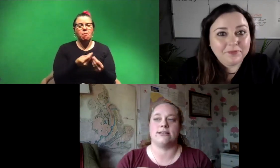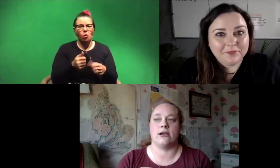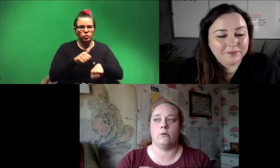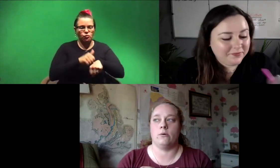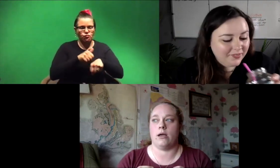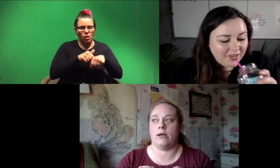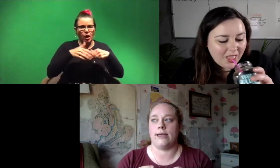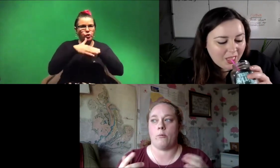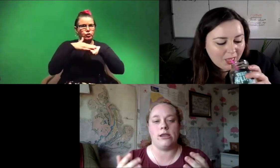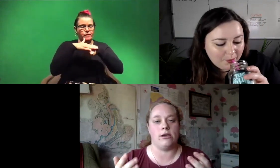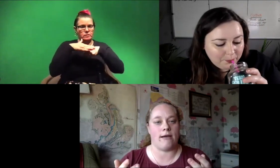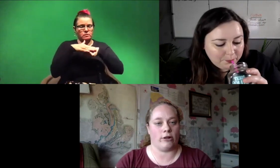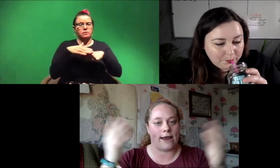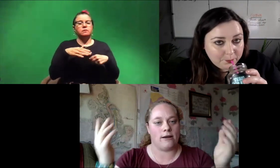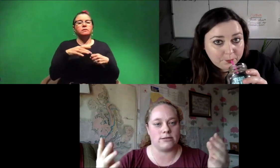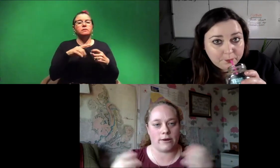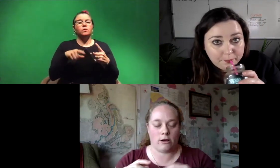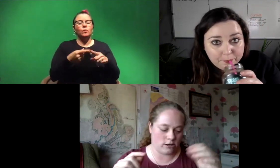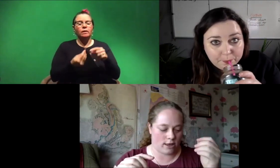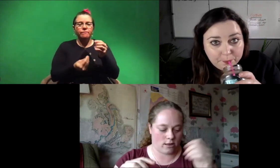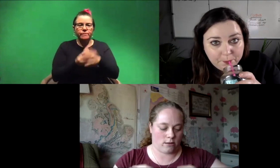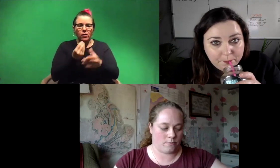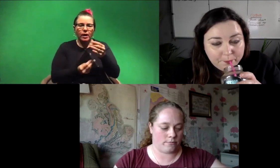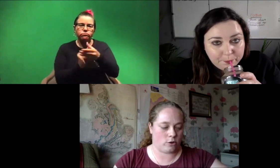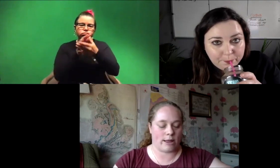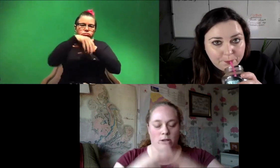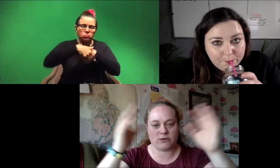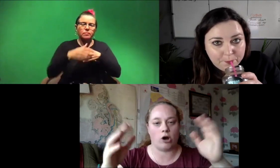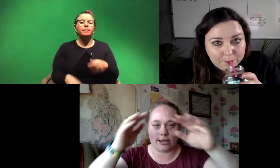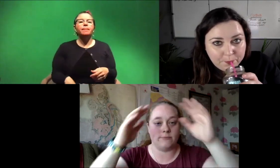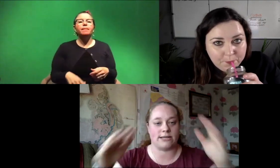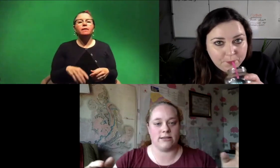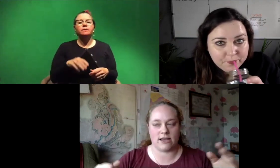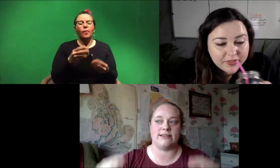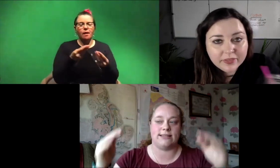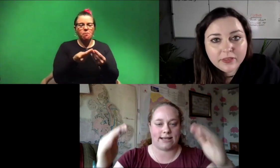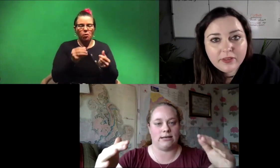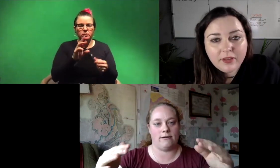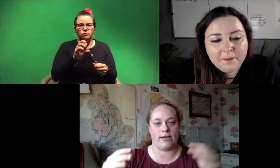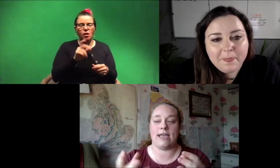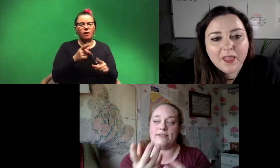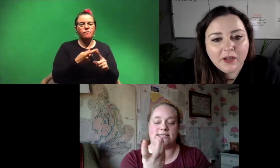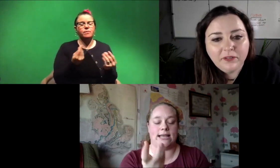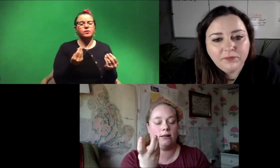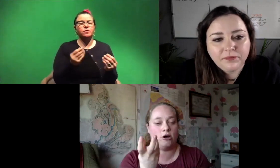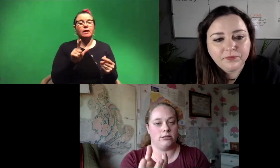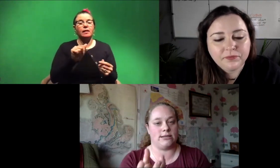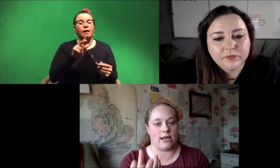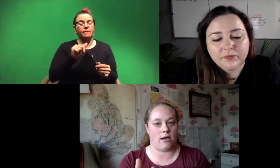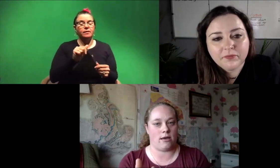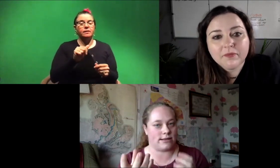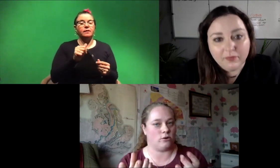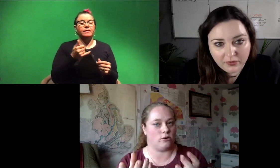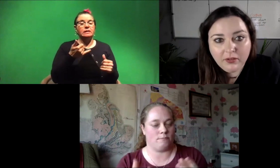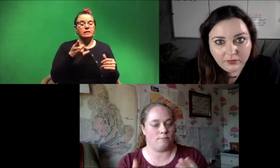right? So when you get volcanoes going off and you get all that molten rock, it comes out of the surface, that's lava. If it's still under the